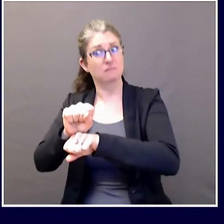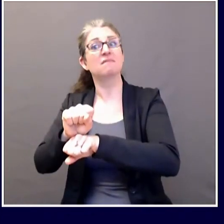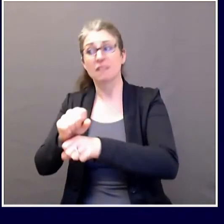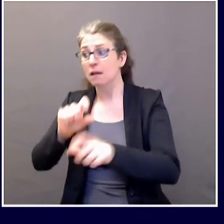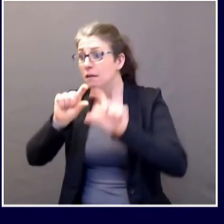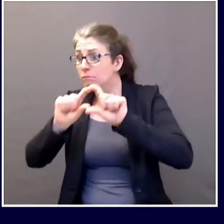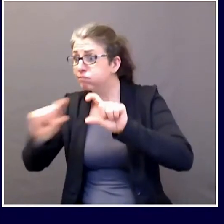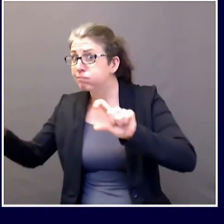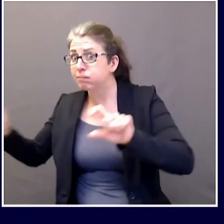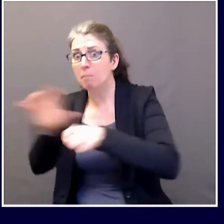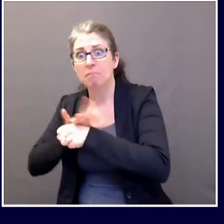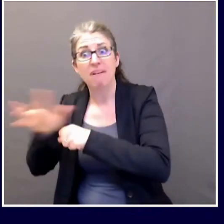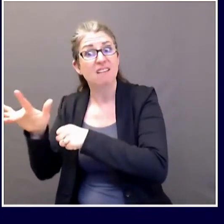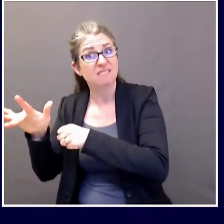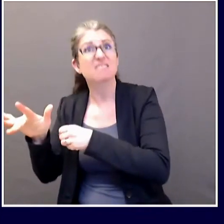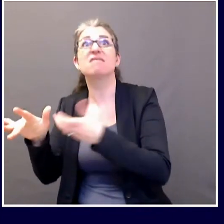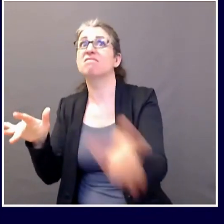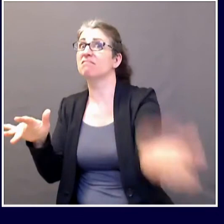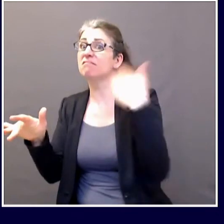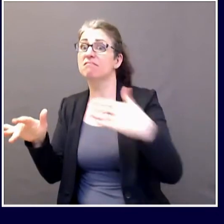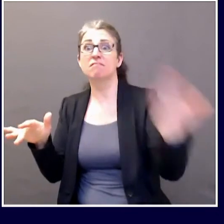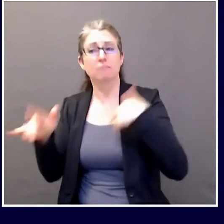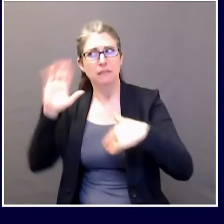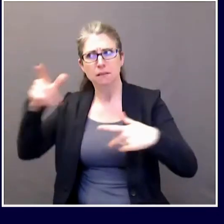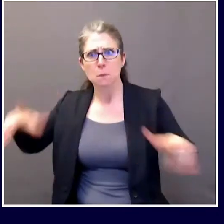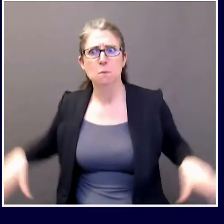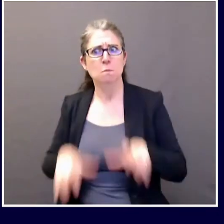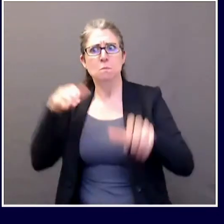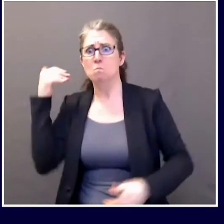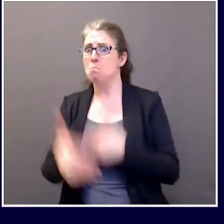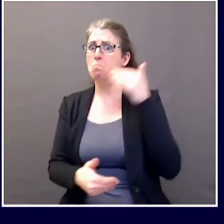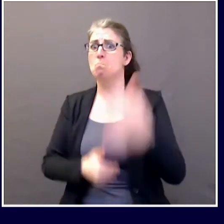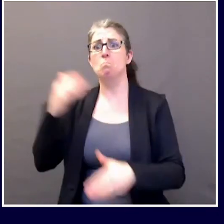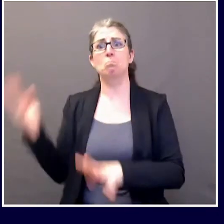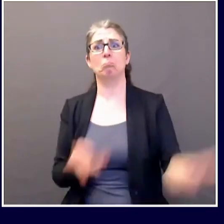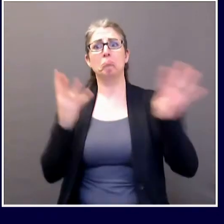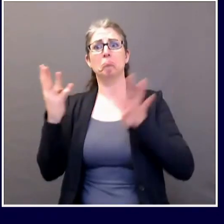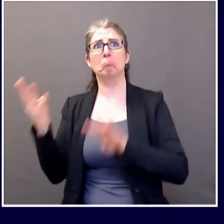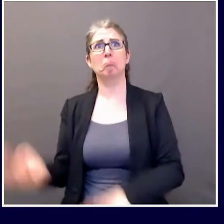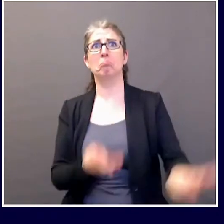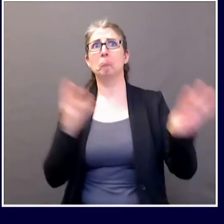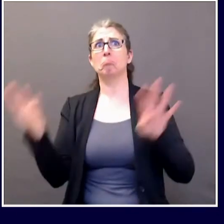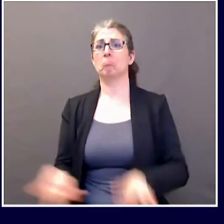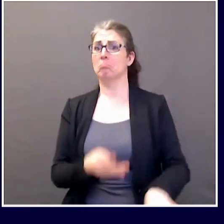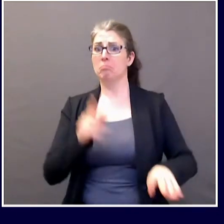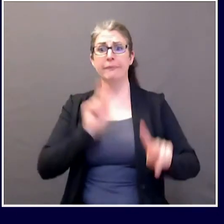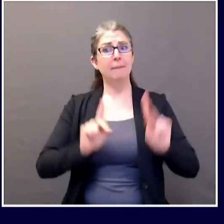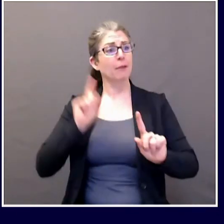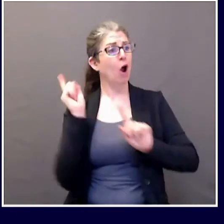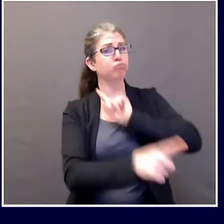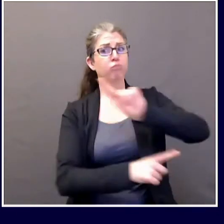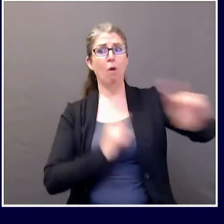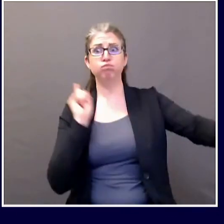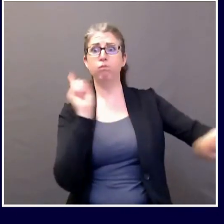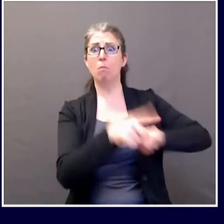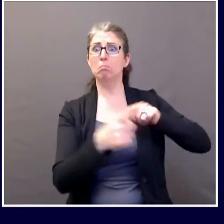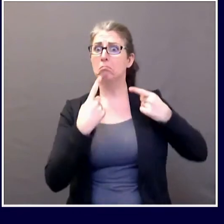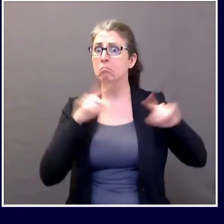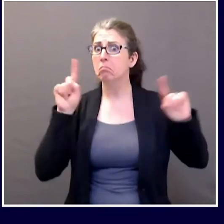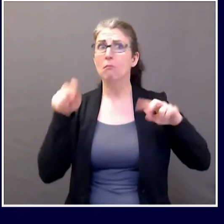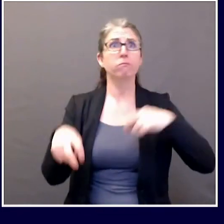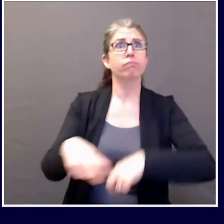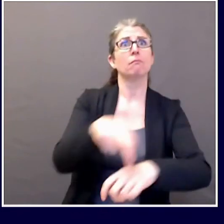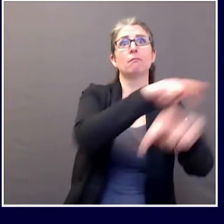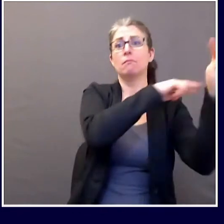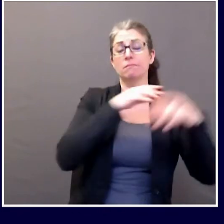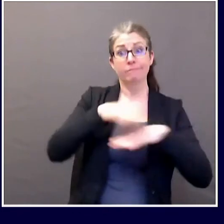efforts they've been undertaking, there are slots available. If you are 70 plus and going to Bangor